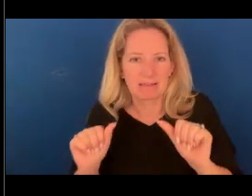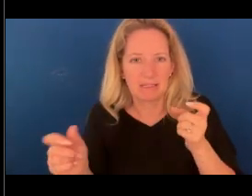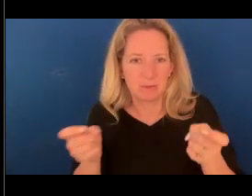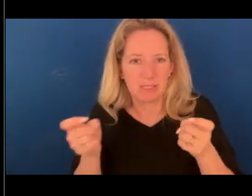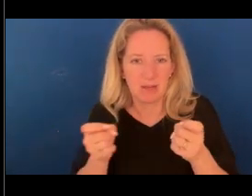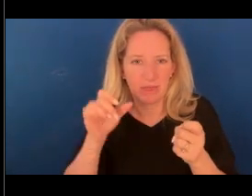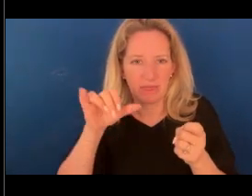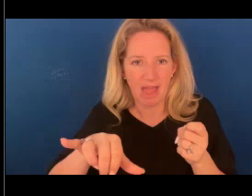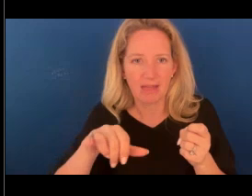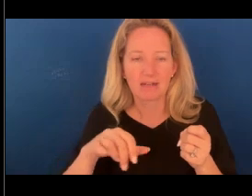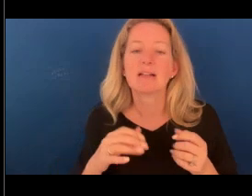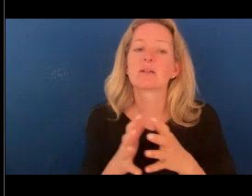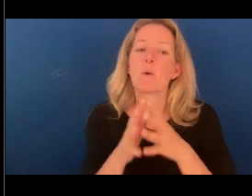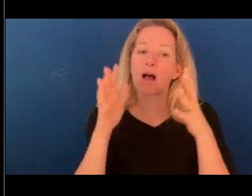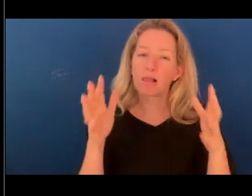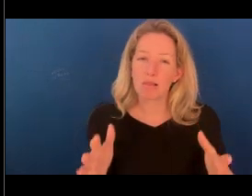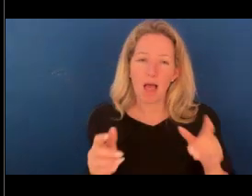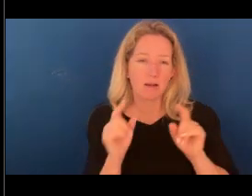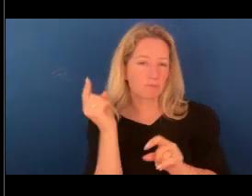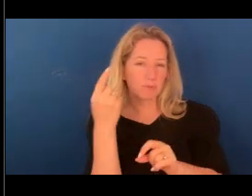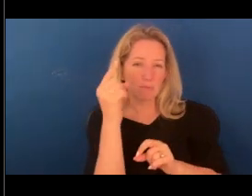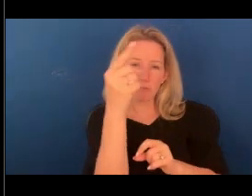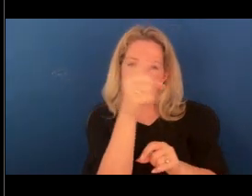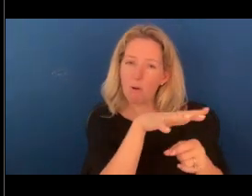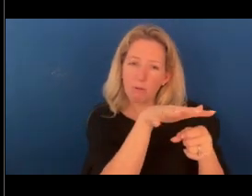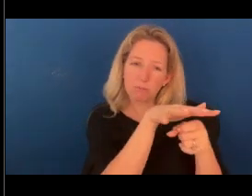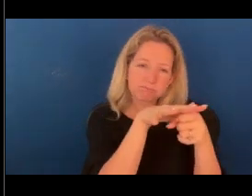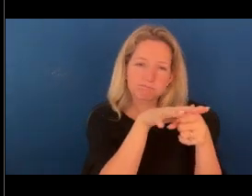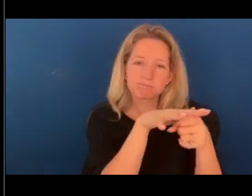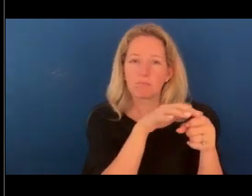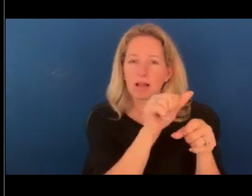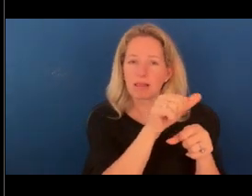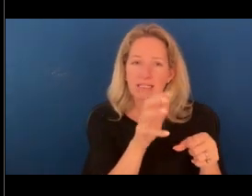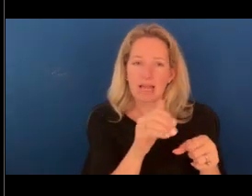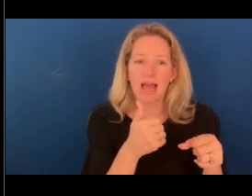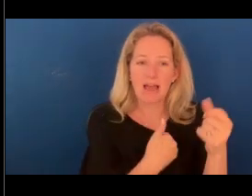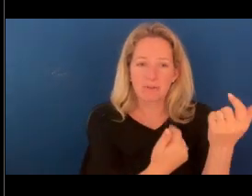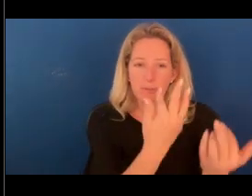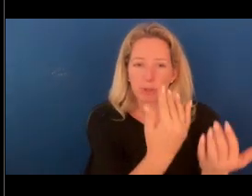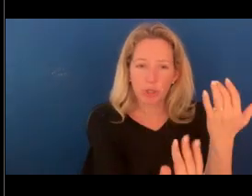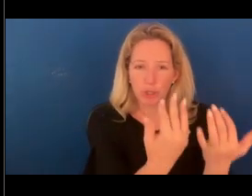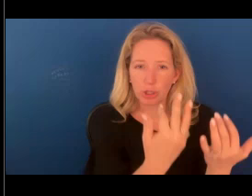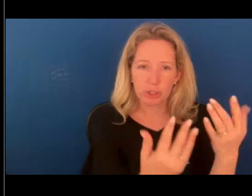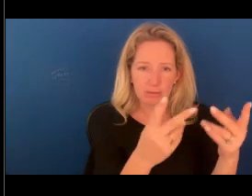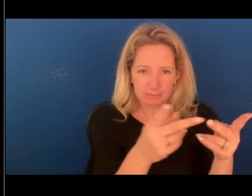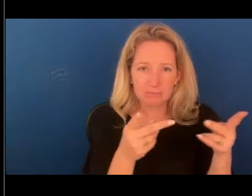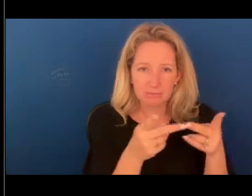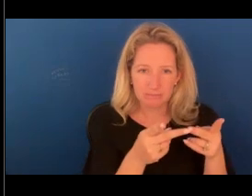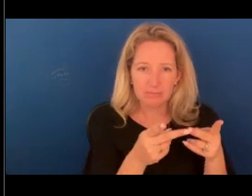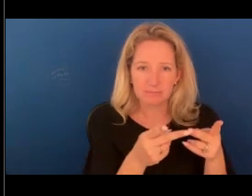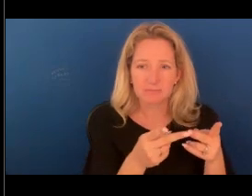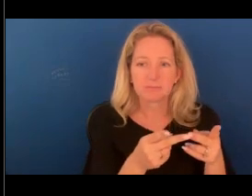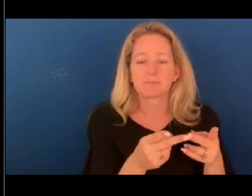remote areas in Alaska have little burn pits, as seen in the upper right corner,